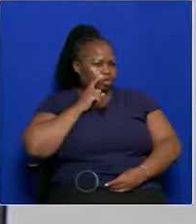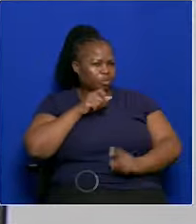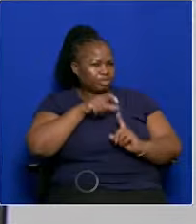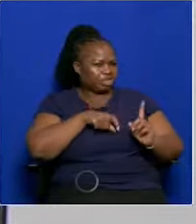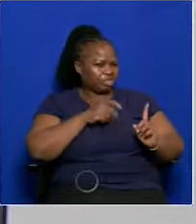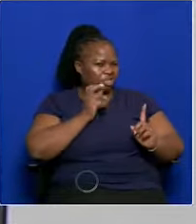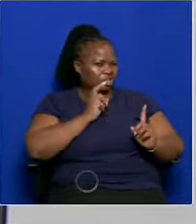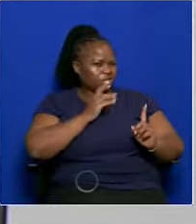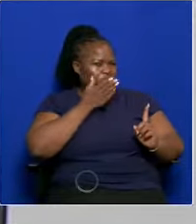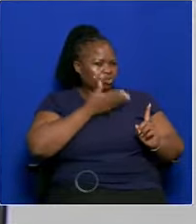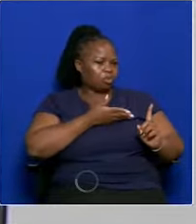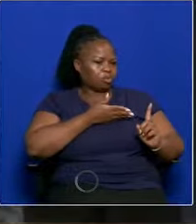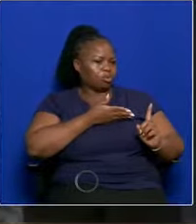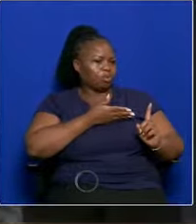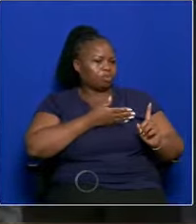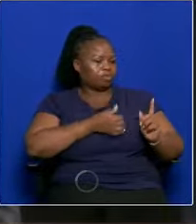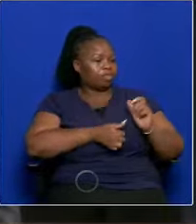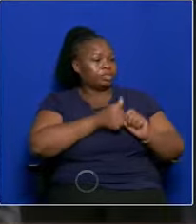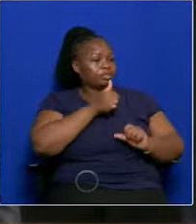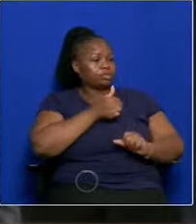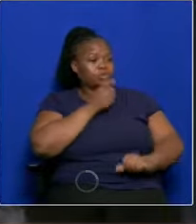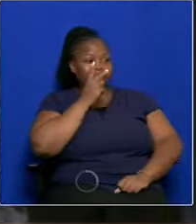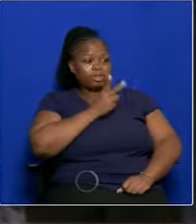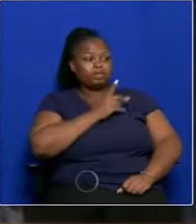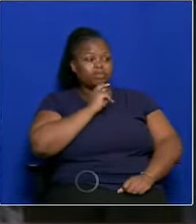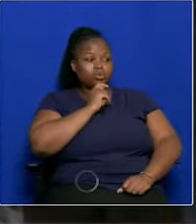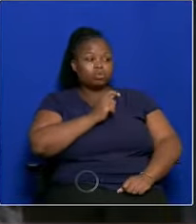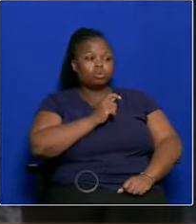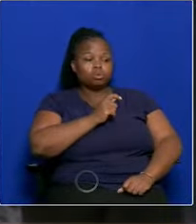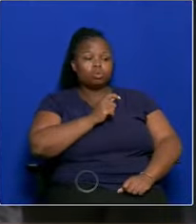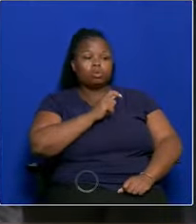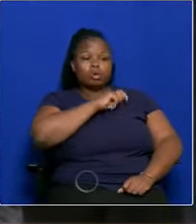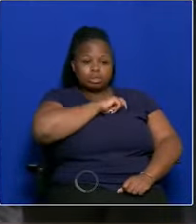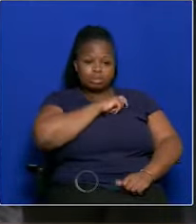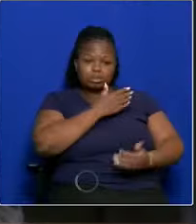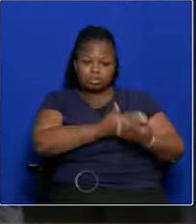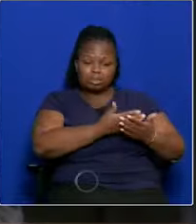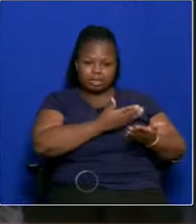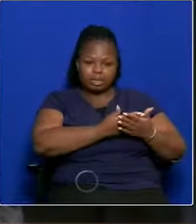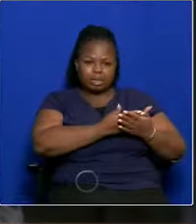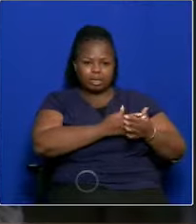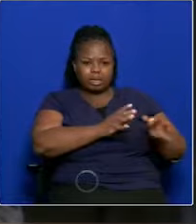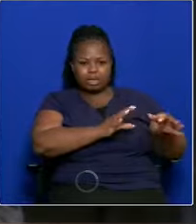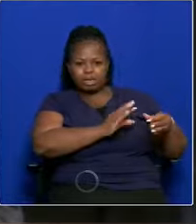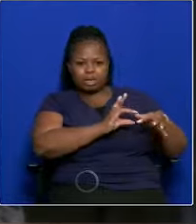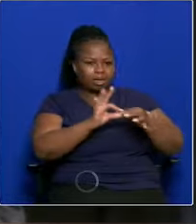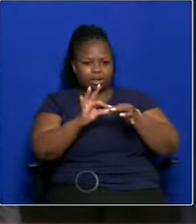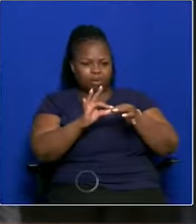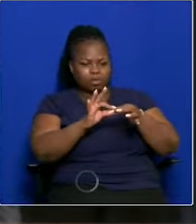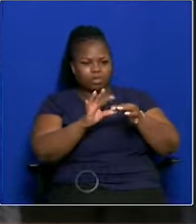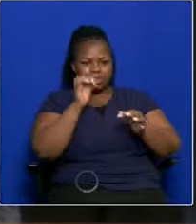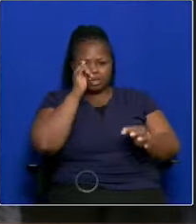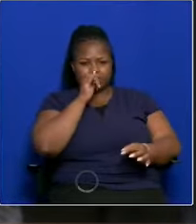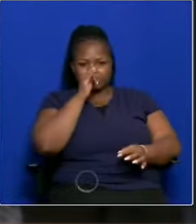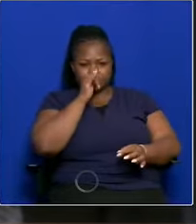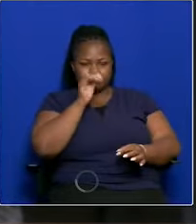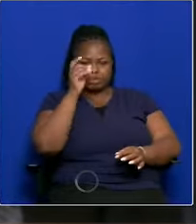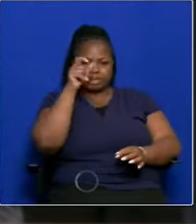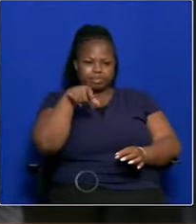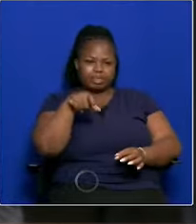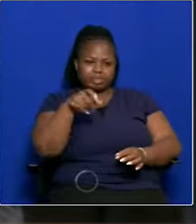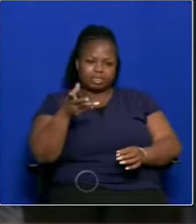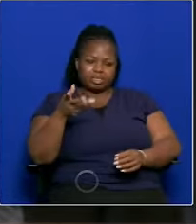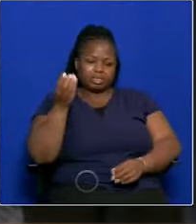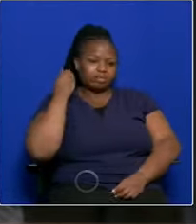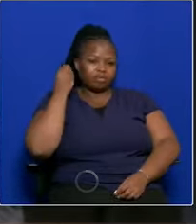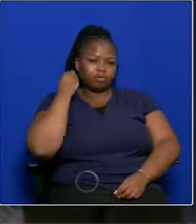firstly, to see if they are reliable, they are not associated with this criminal suspect, and the information they provide